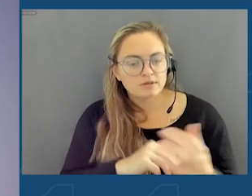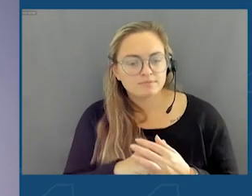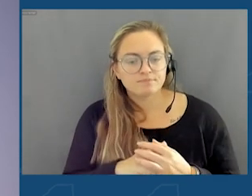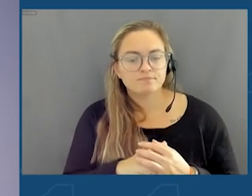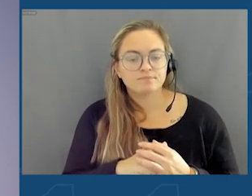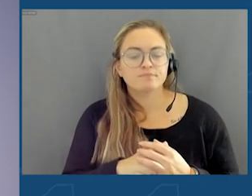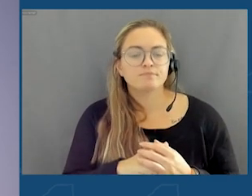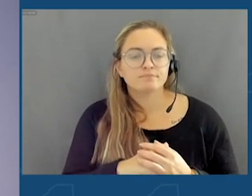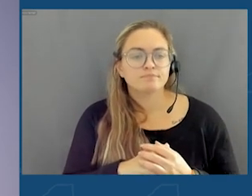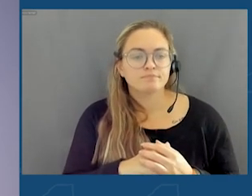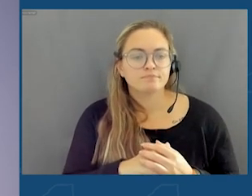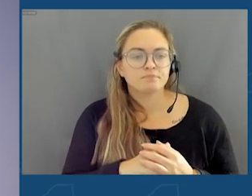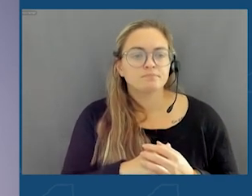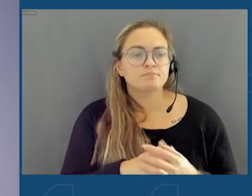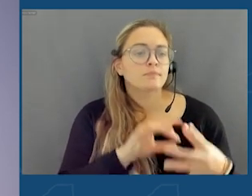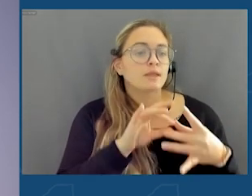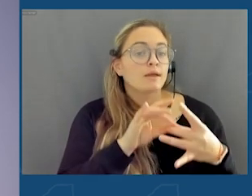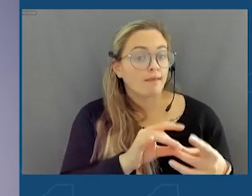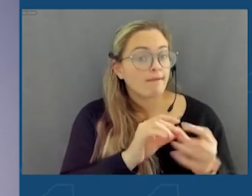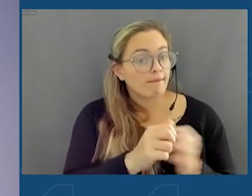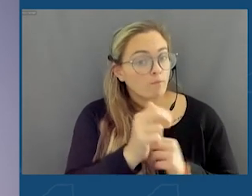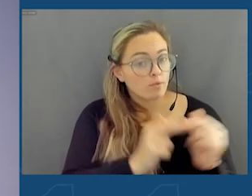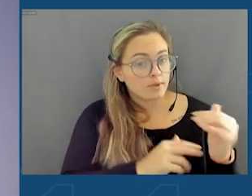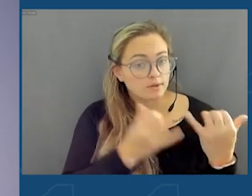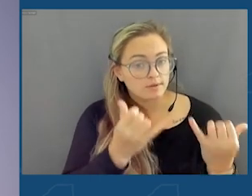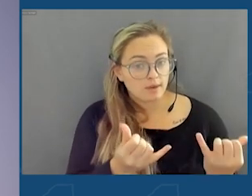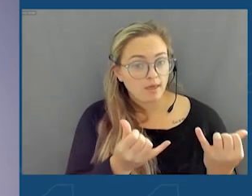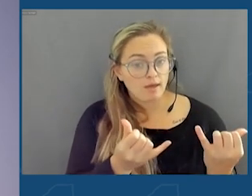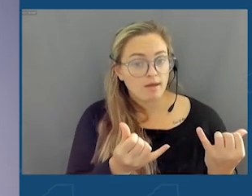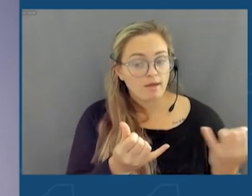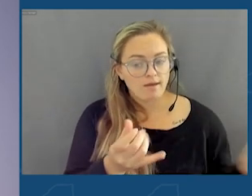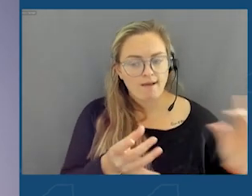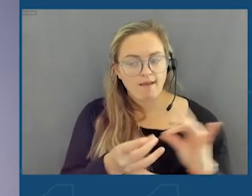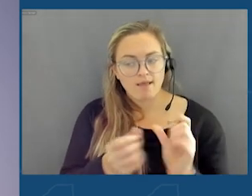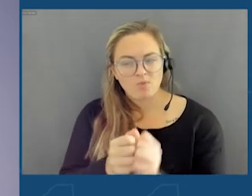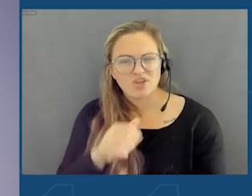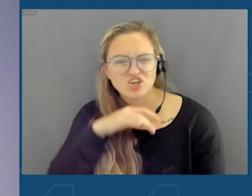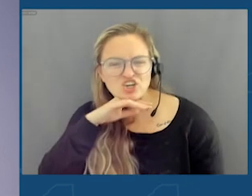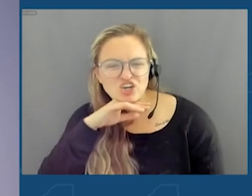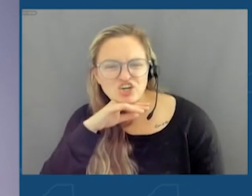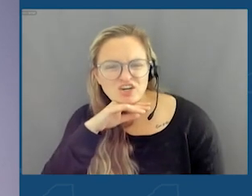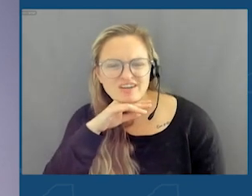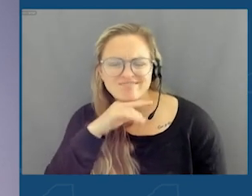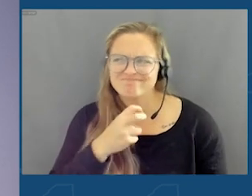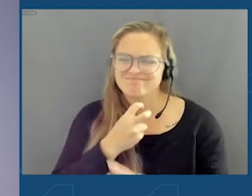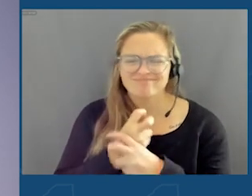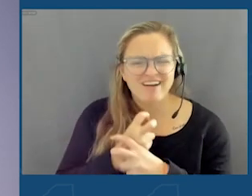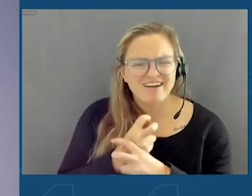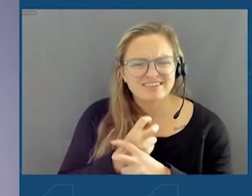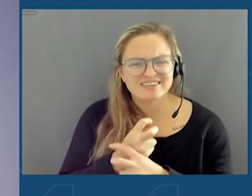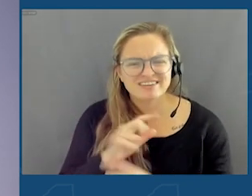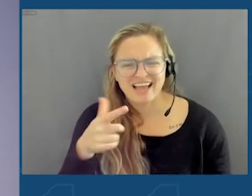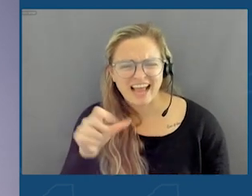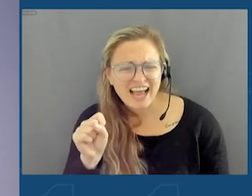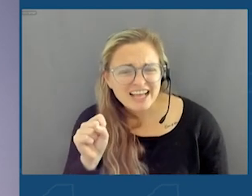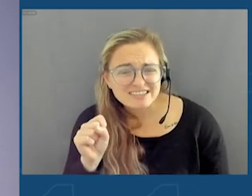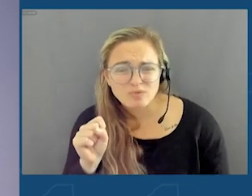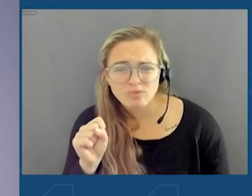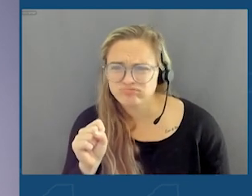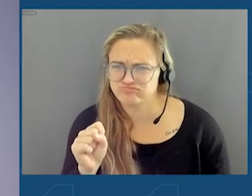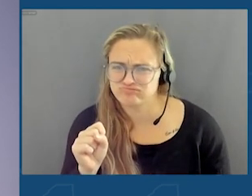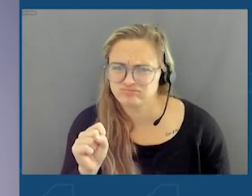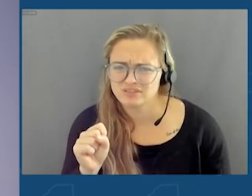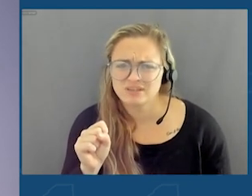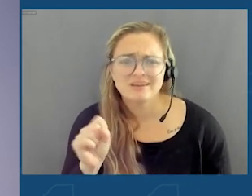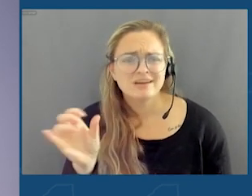Connecting a building today with dirty, toxic gas, it'd be like